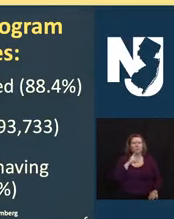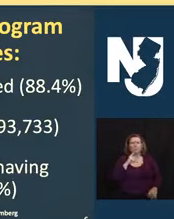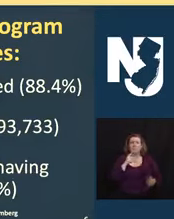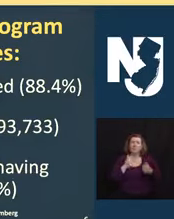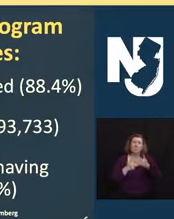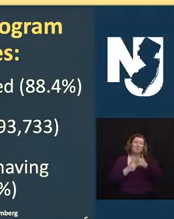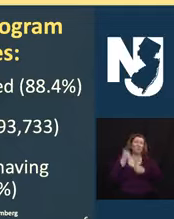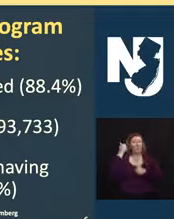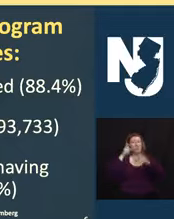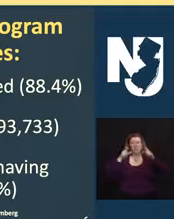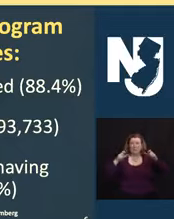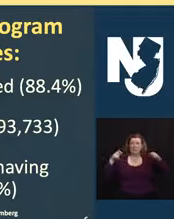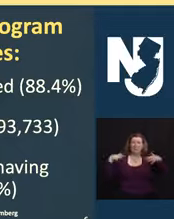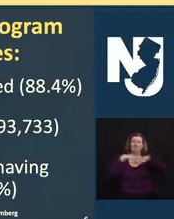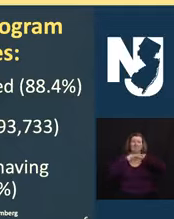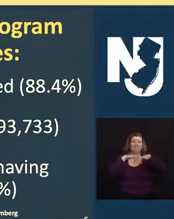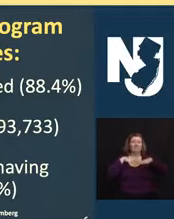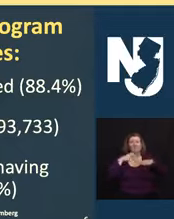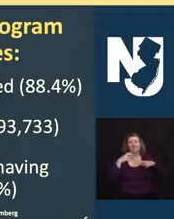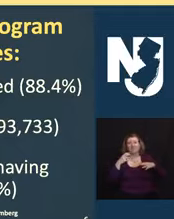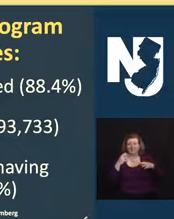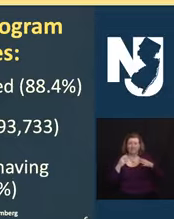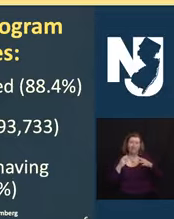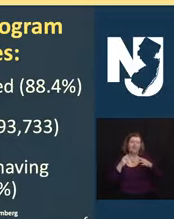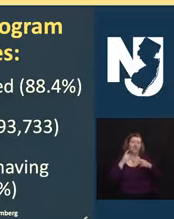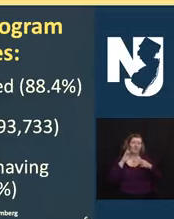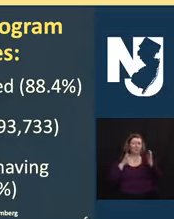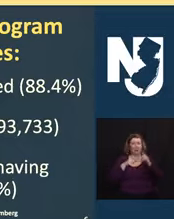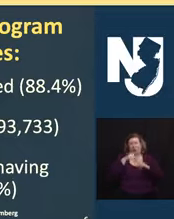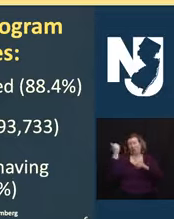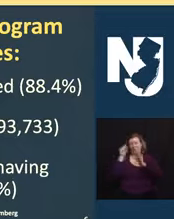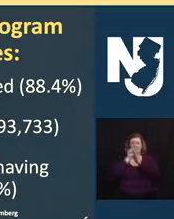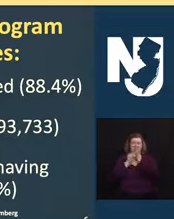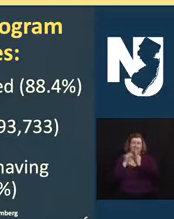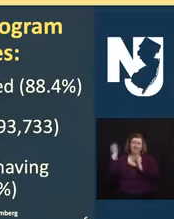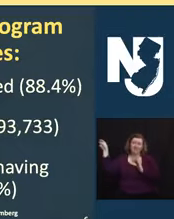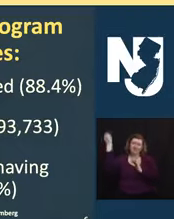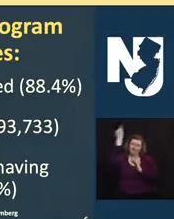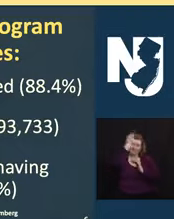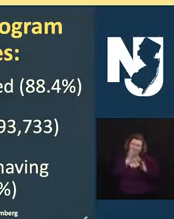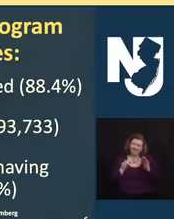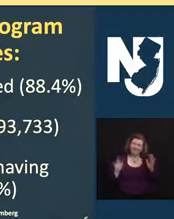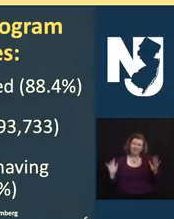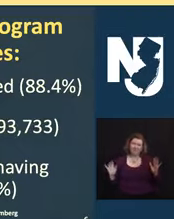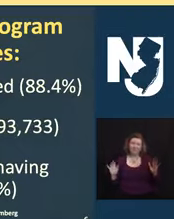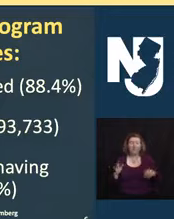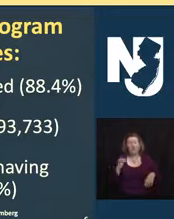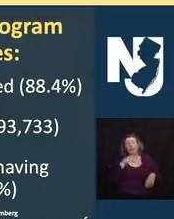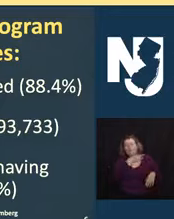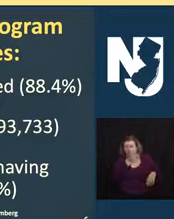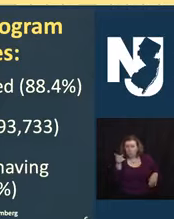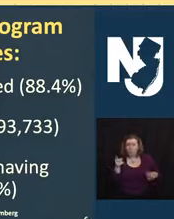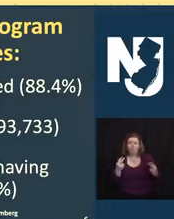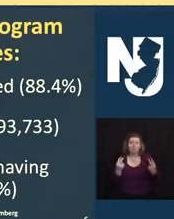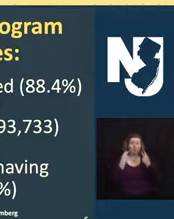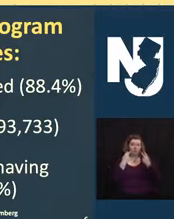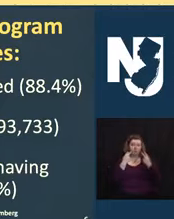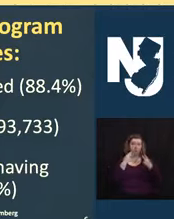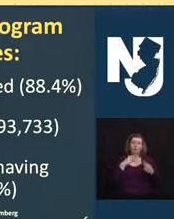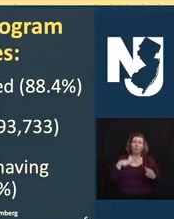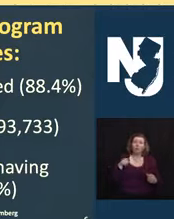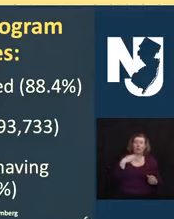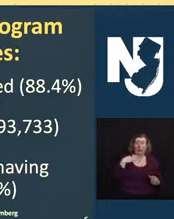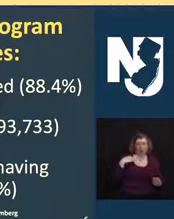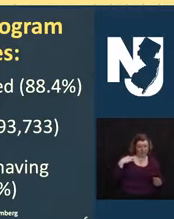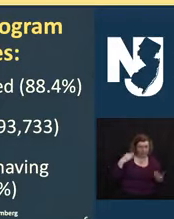unmistakable progress, and these numbers bear that out. But here's the footnote. If you're out there watching right now, and you're eligible, and you still can't